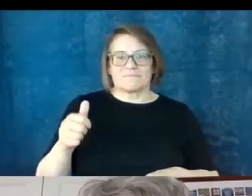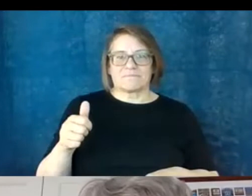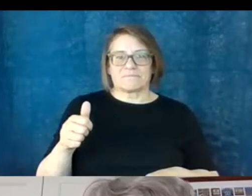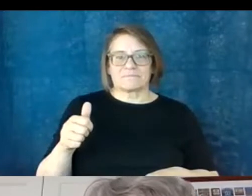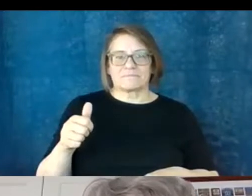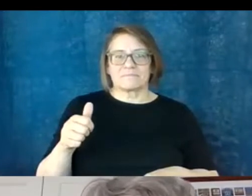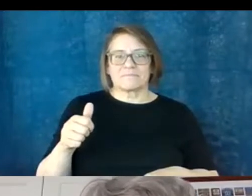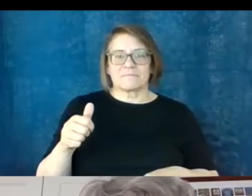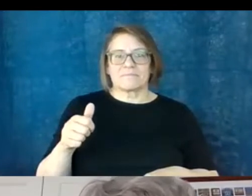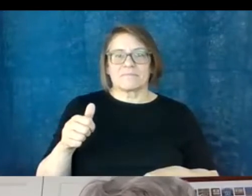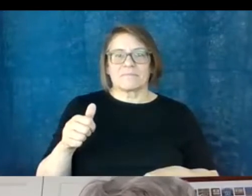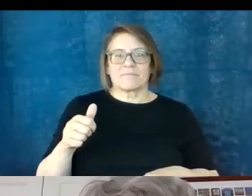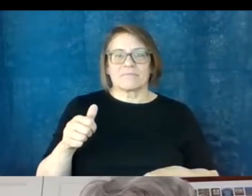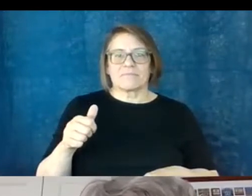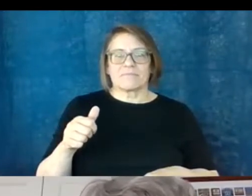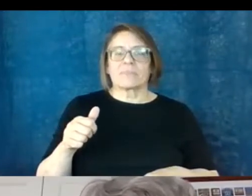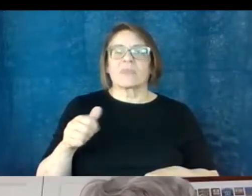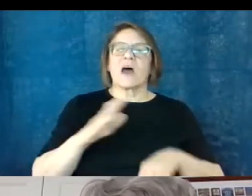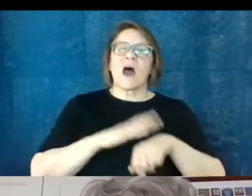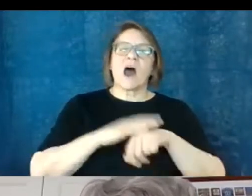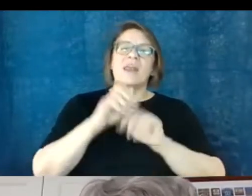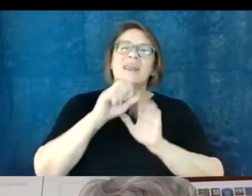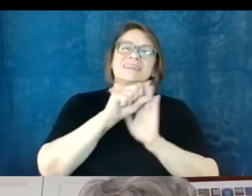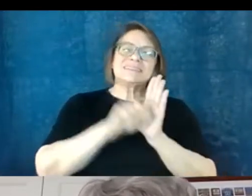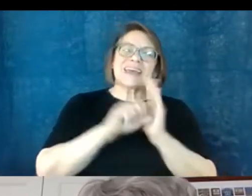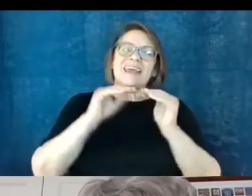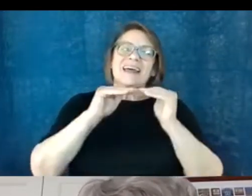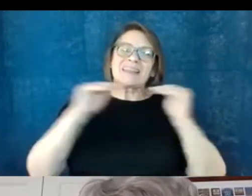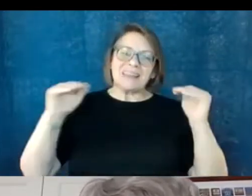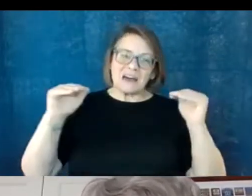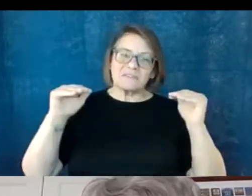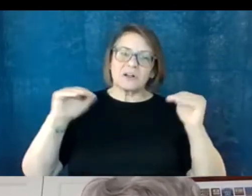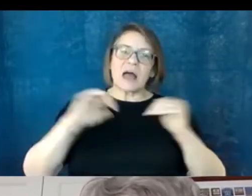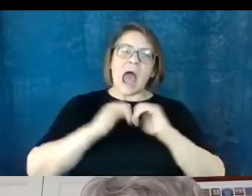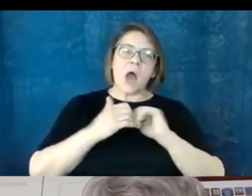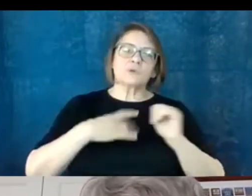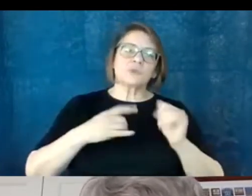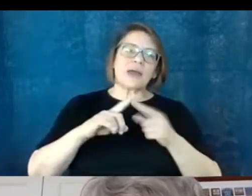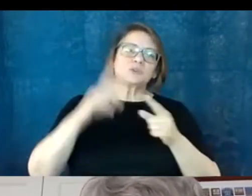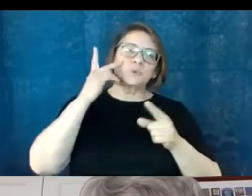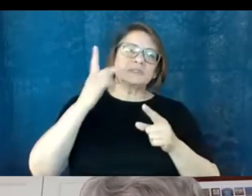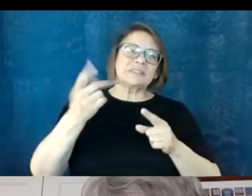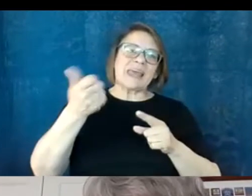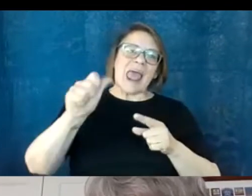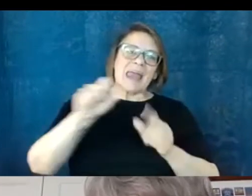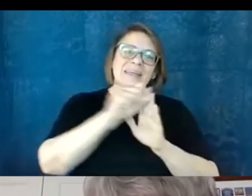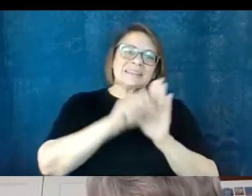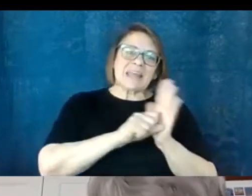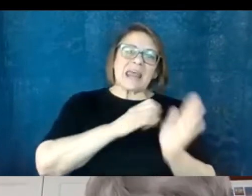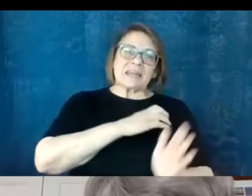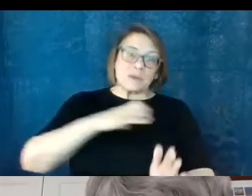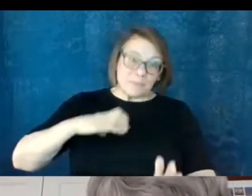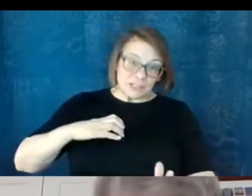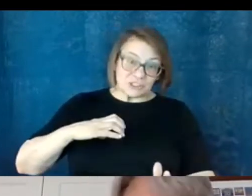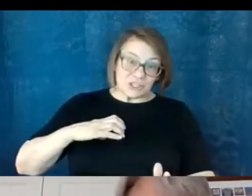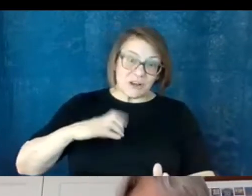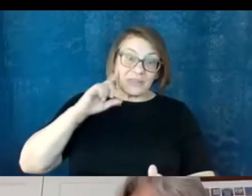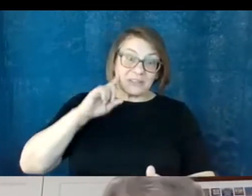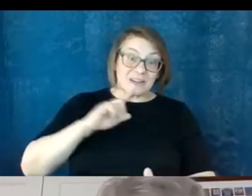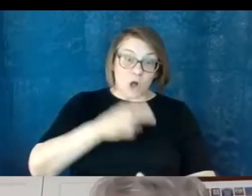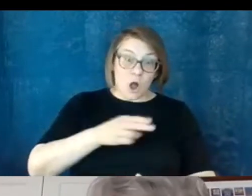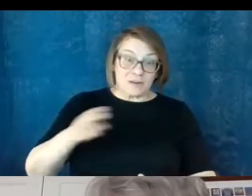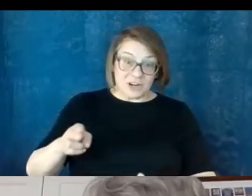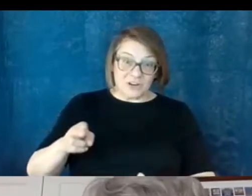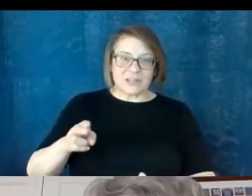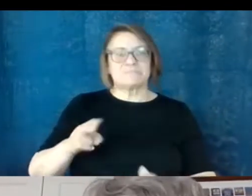Okay, so on a state level, how would you like to see any state commission of the deaf and hard of hearing, such as the Rhode Island Commission for the Deaf and